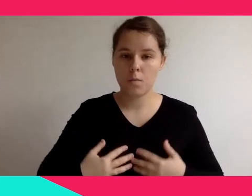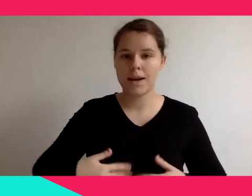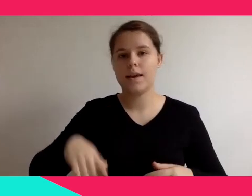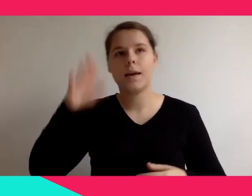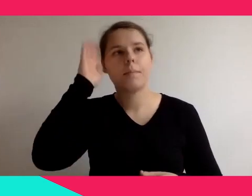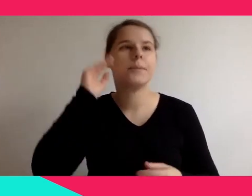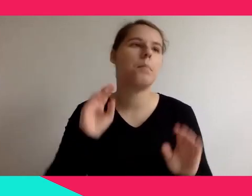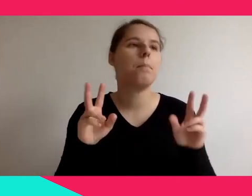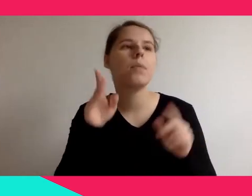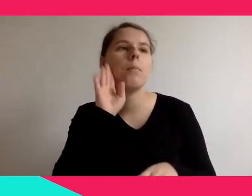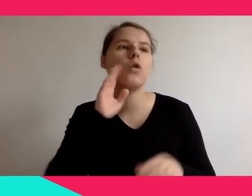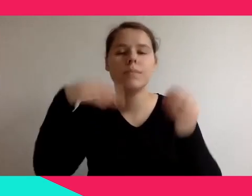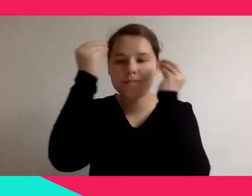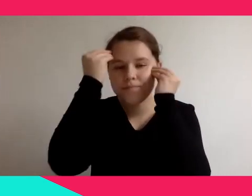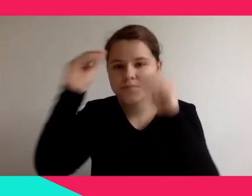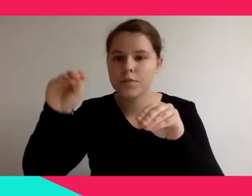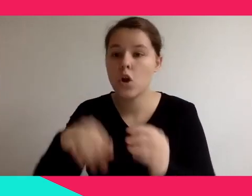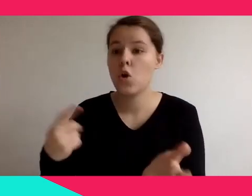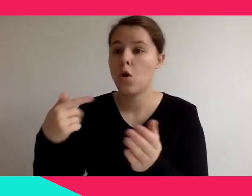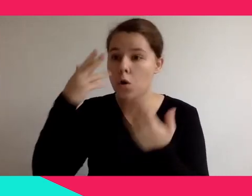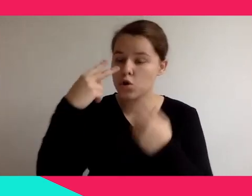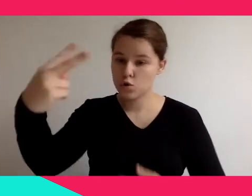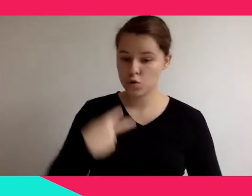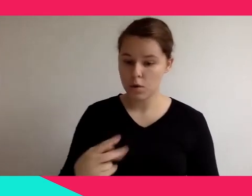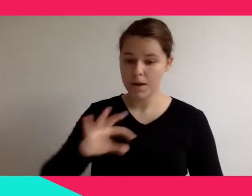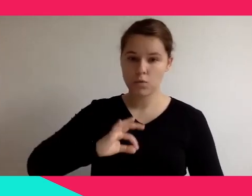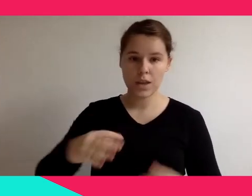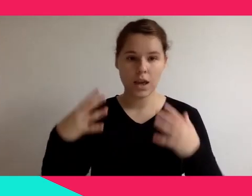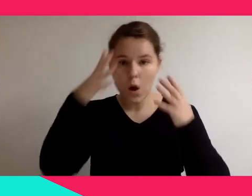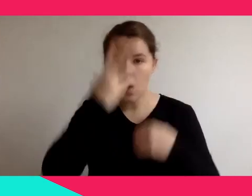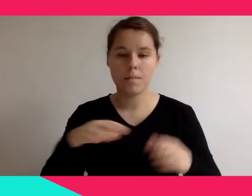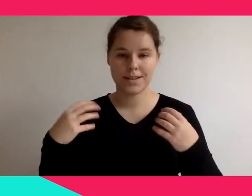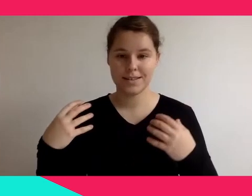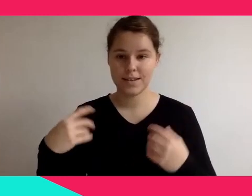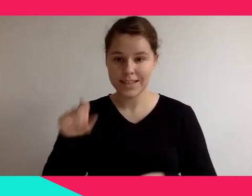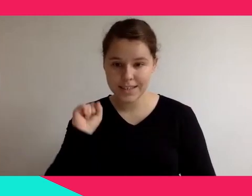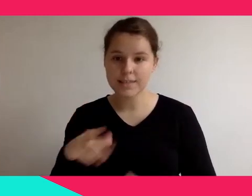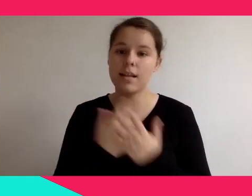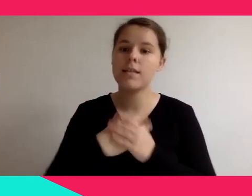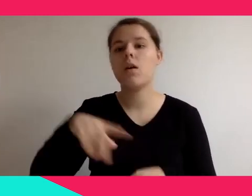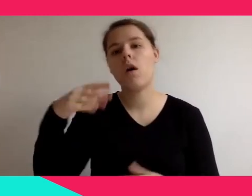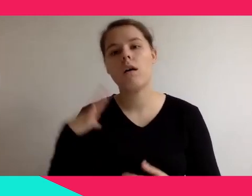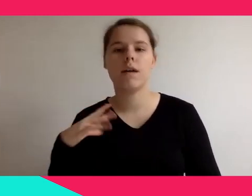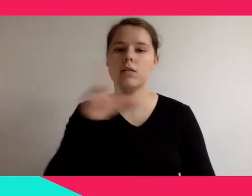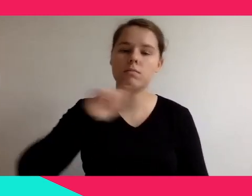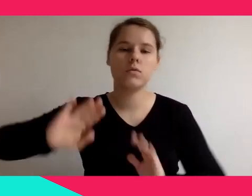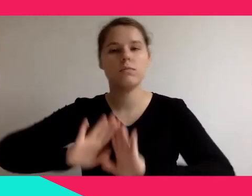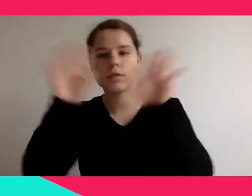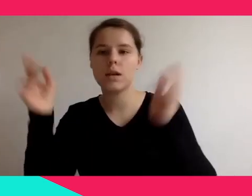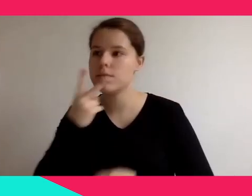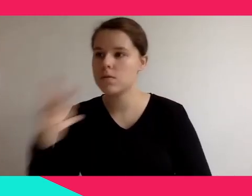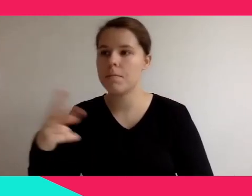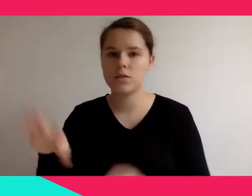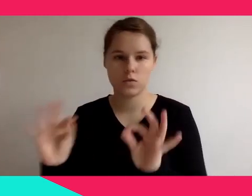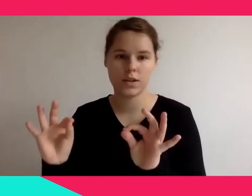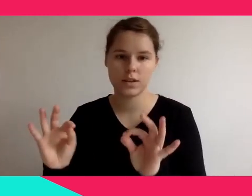and seeing these works of art. One of the problems with IT,